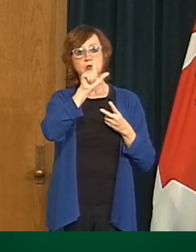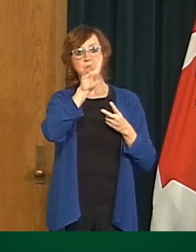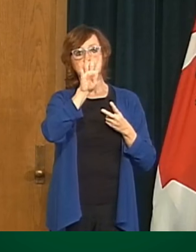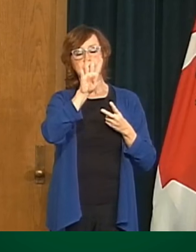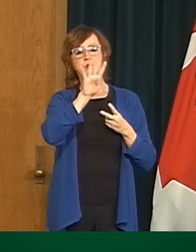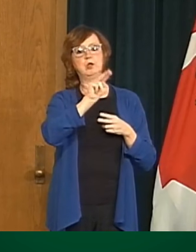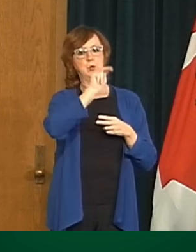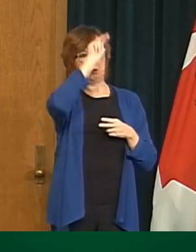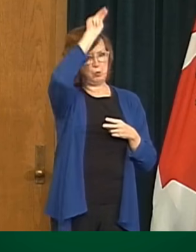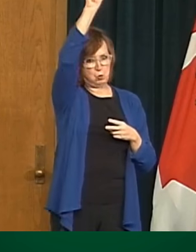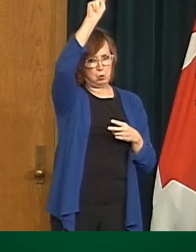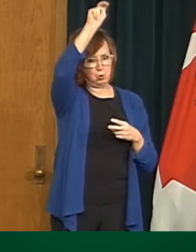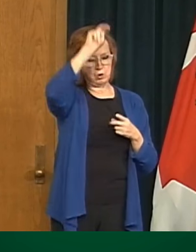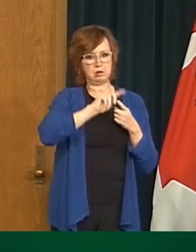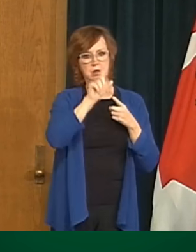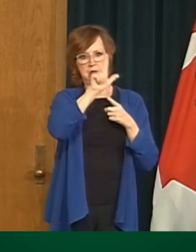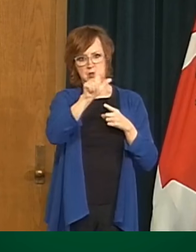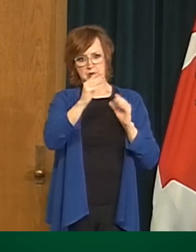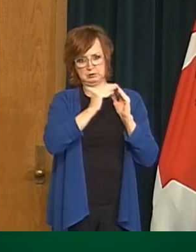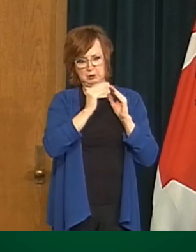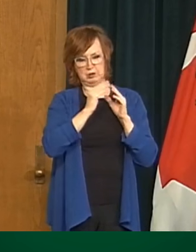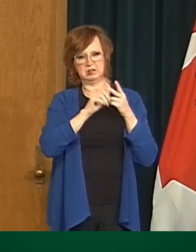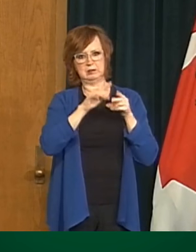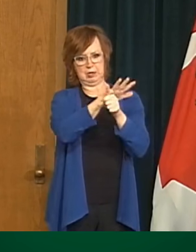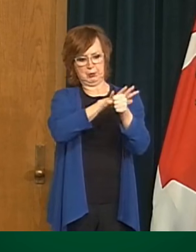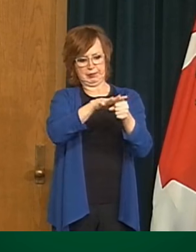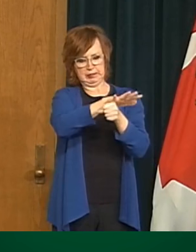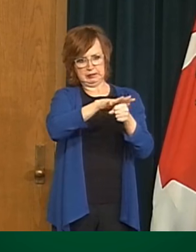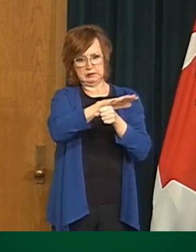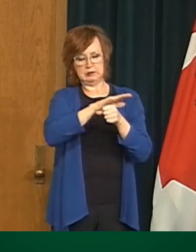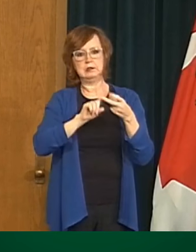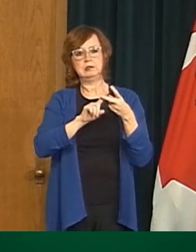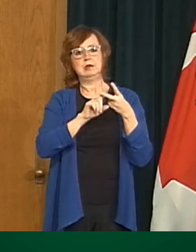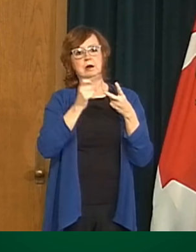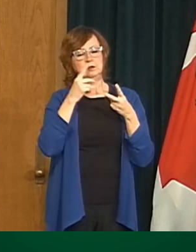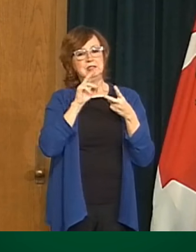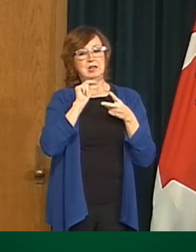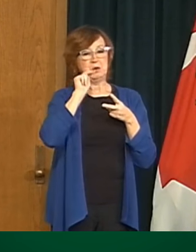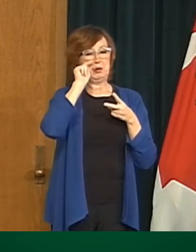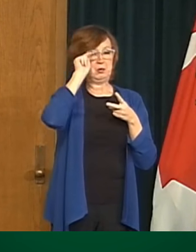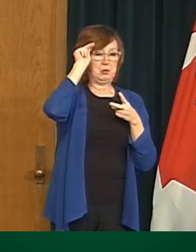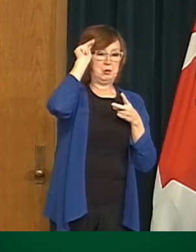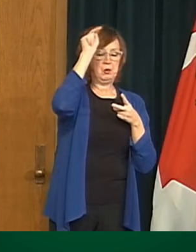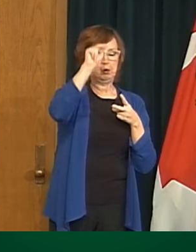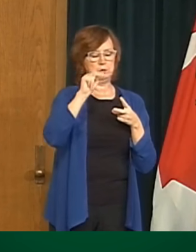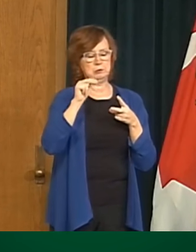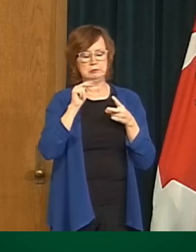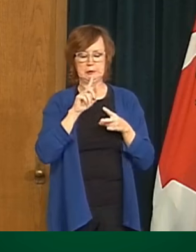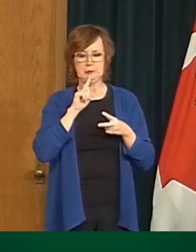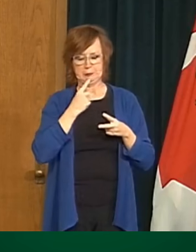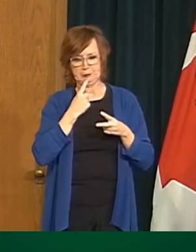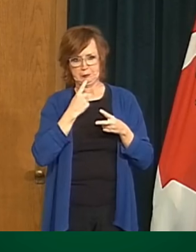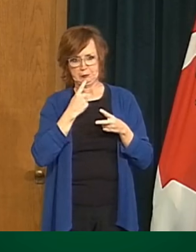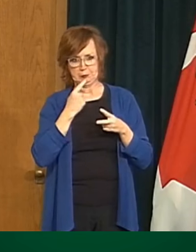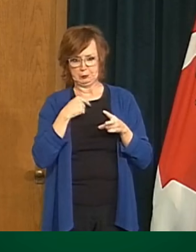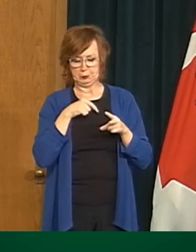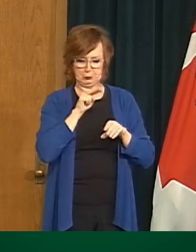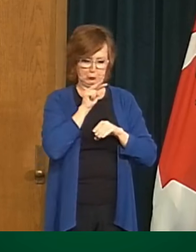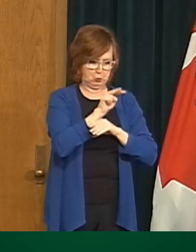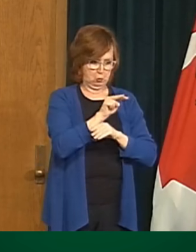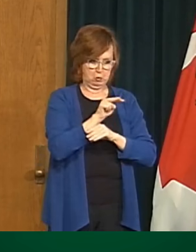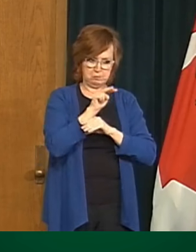in Loche and the surrounding area. And the outbreak in the far north continues to be very serious for this